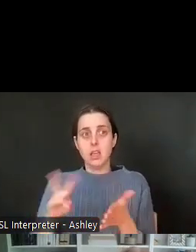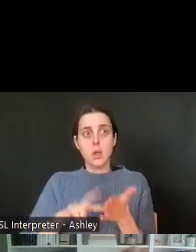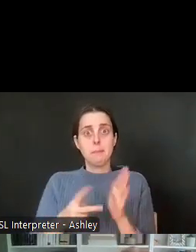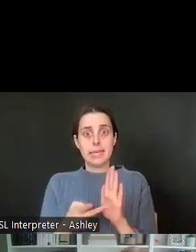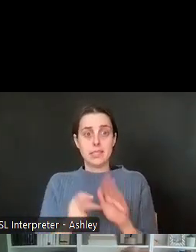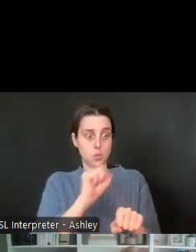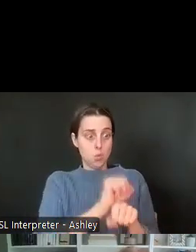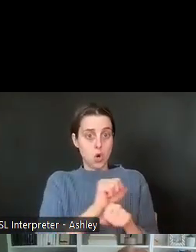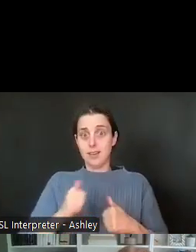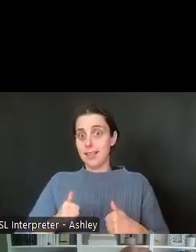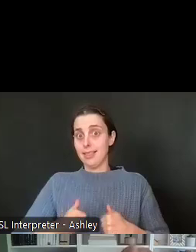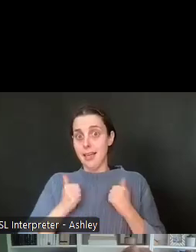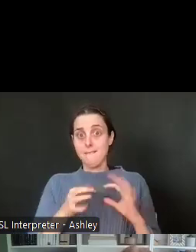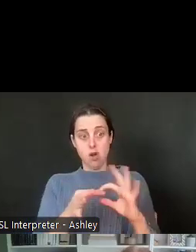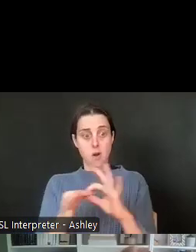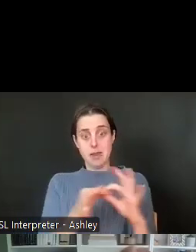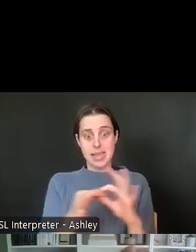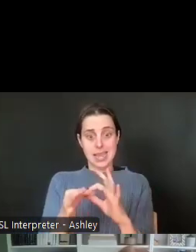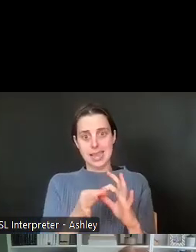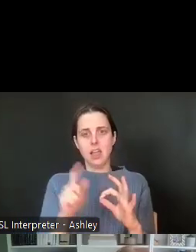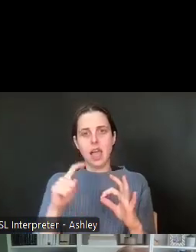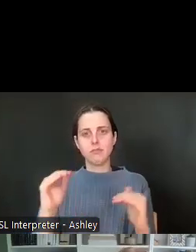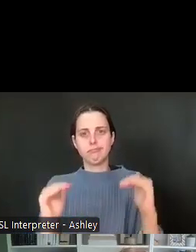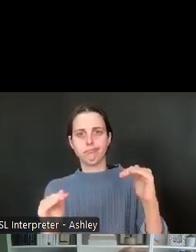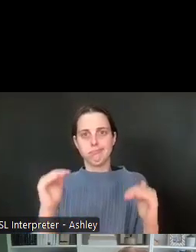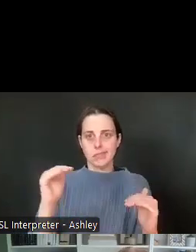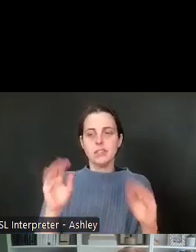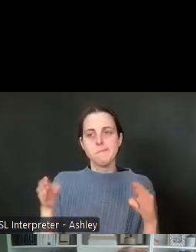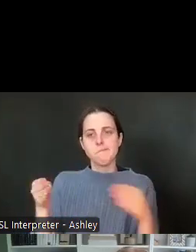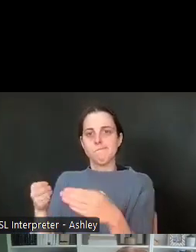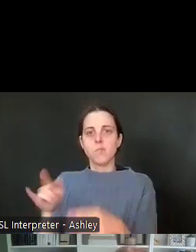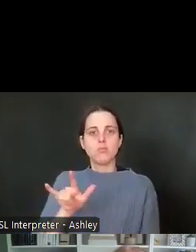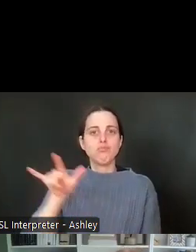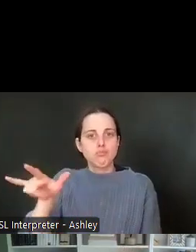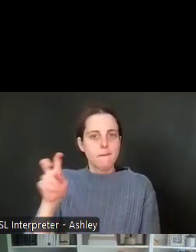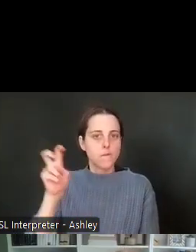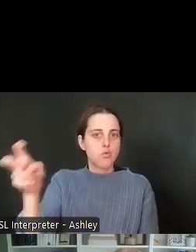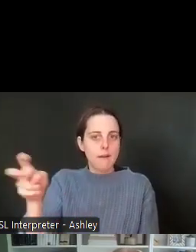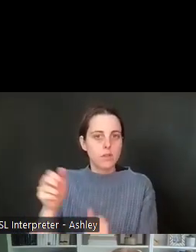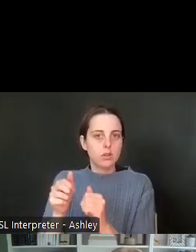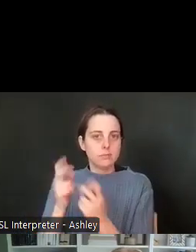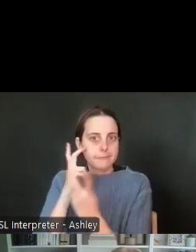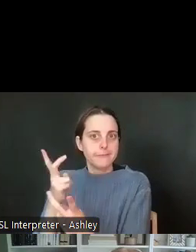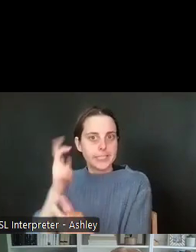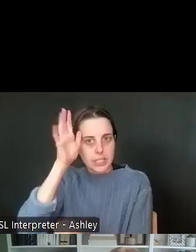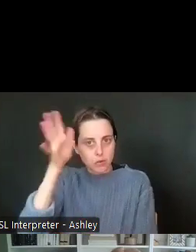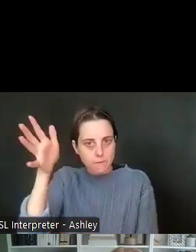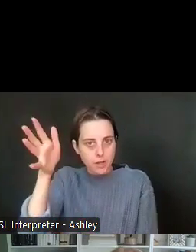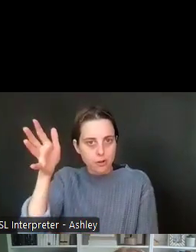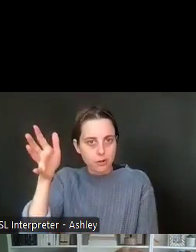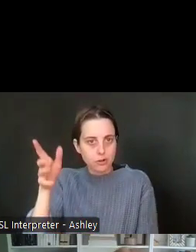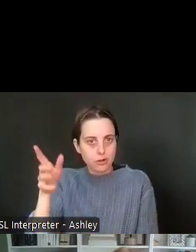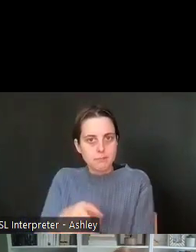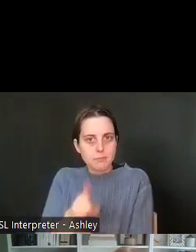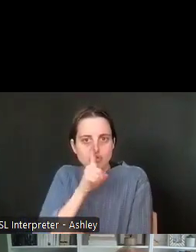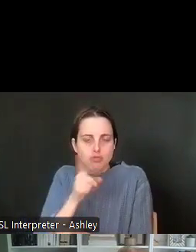to the Midwest and I could be there for weeks at the end of his life with him. That was work-life harmony. And